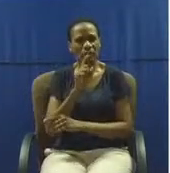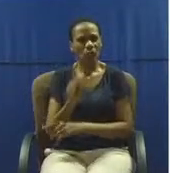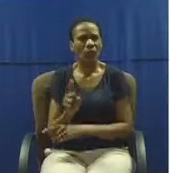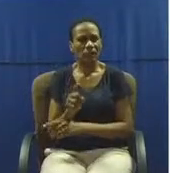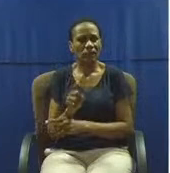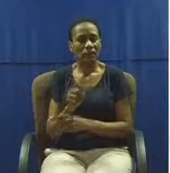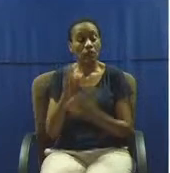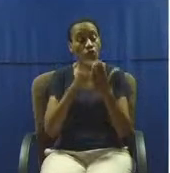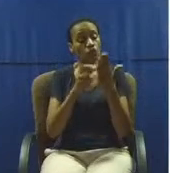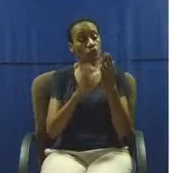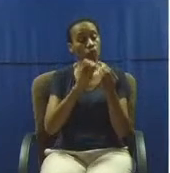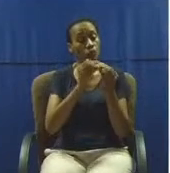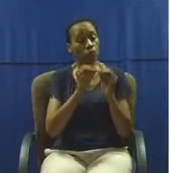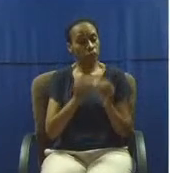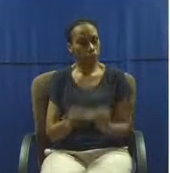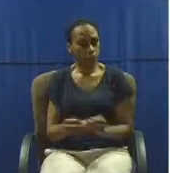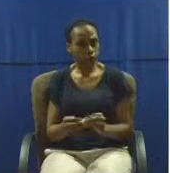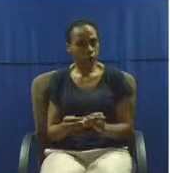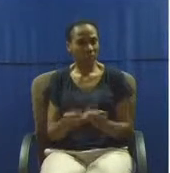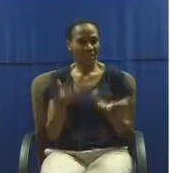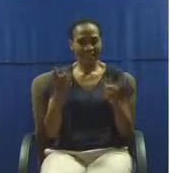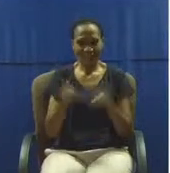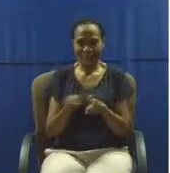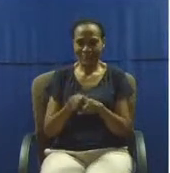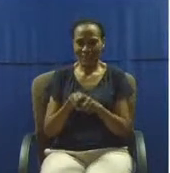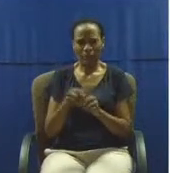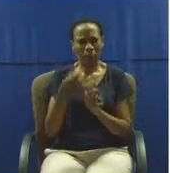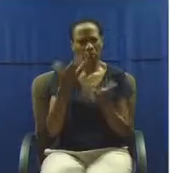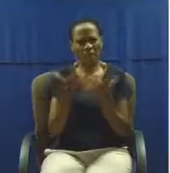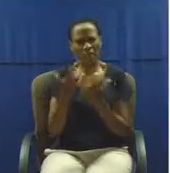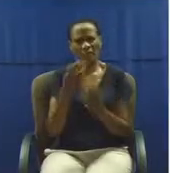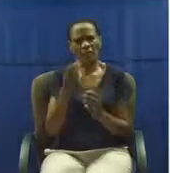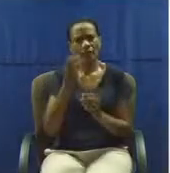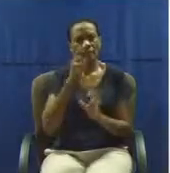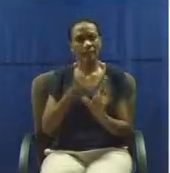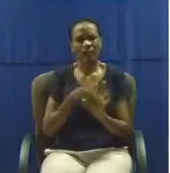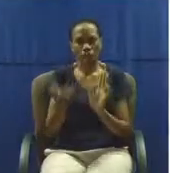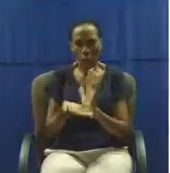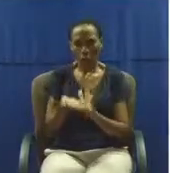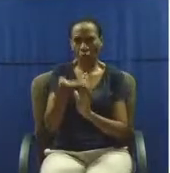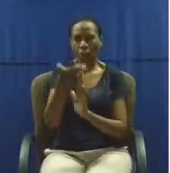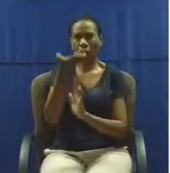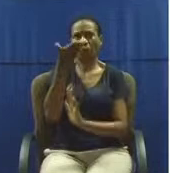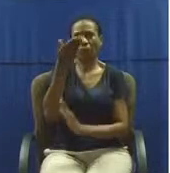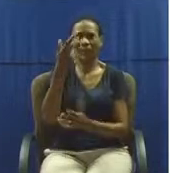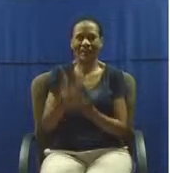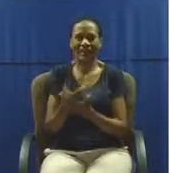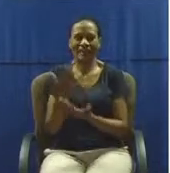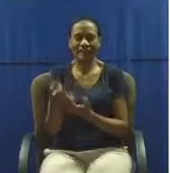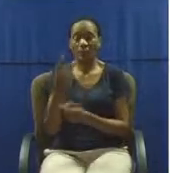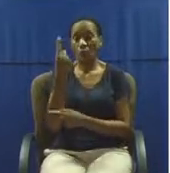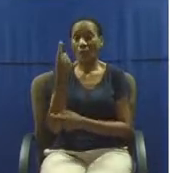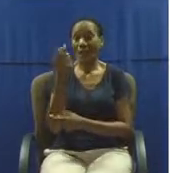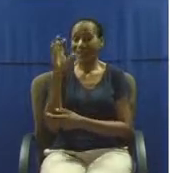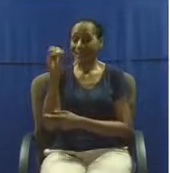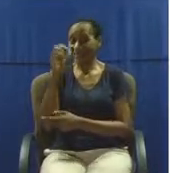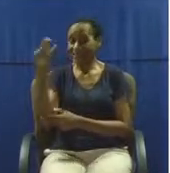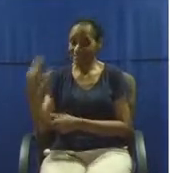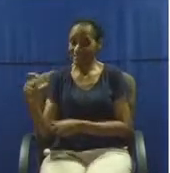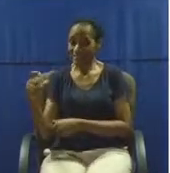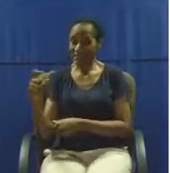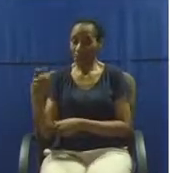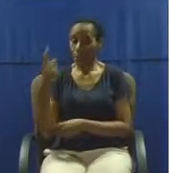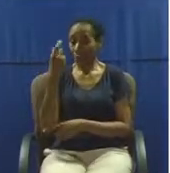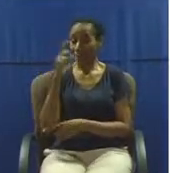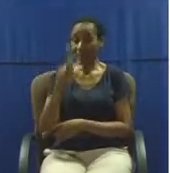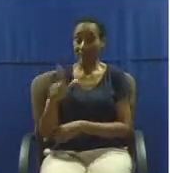amendments, as you pointed out, can reduce the petrol price by up to 103 cents per litre. And these include